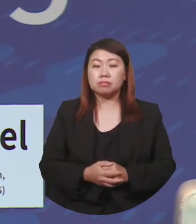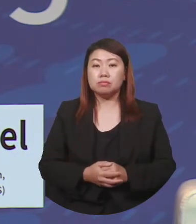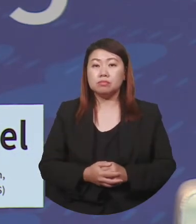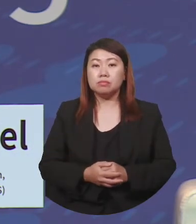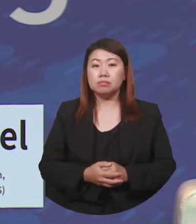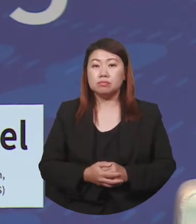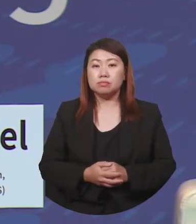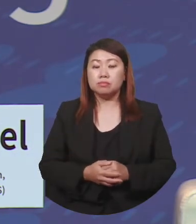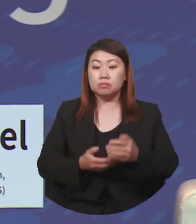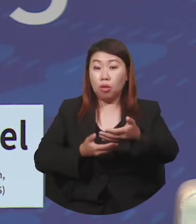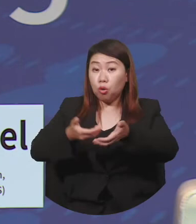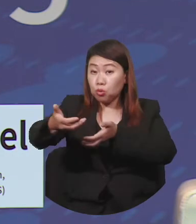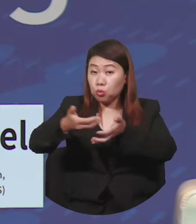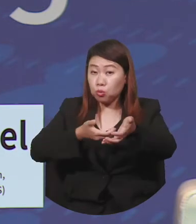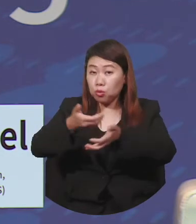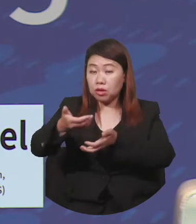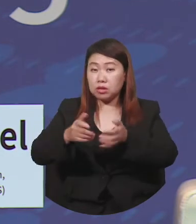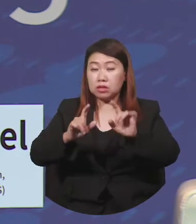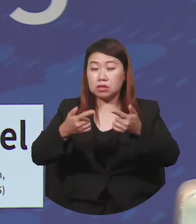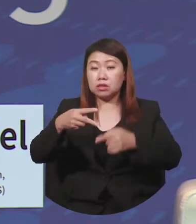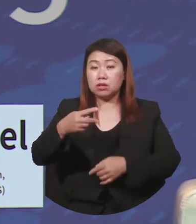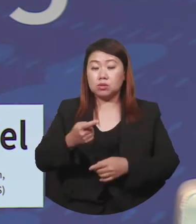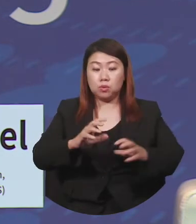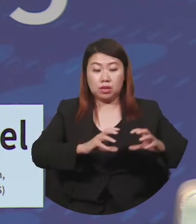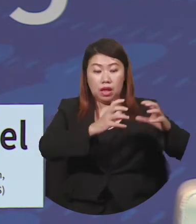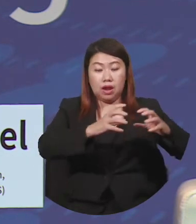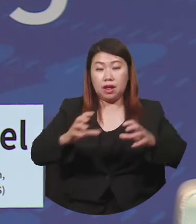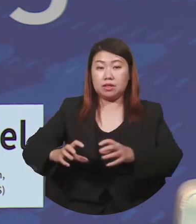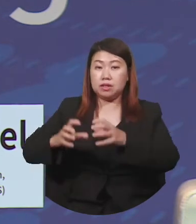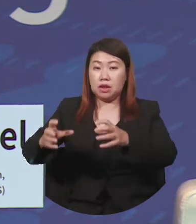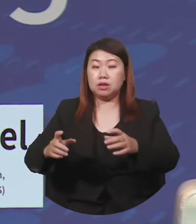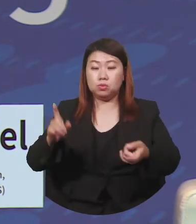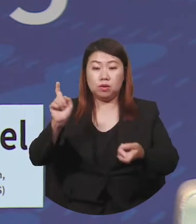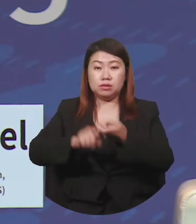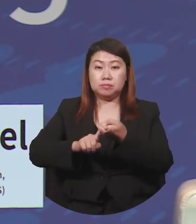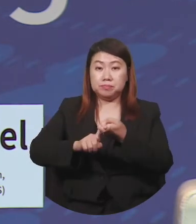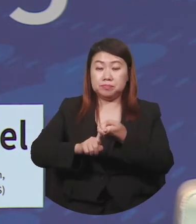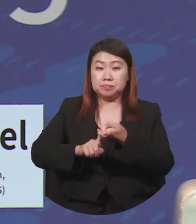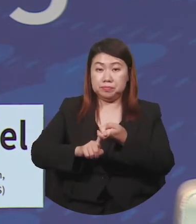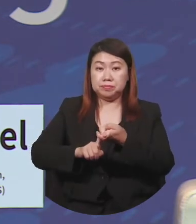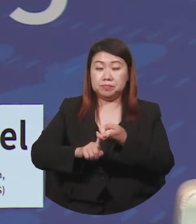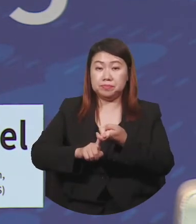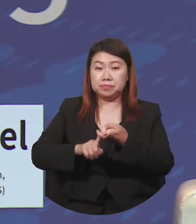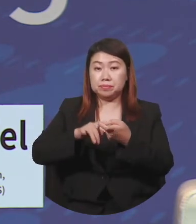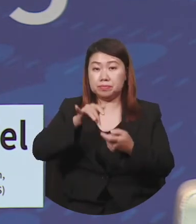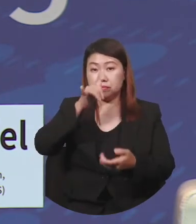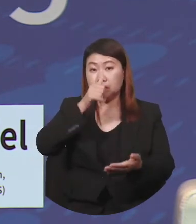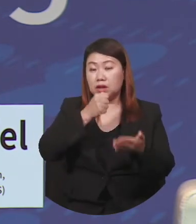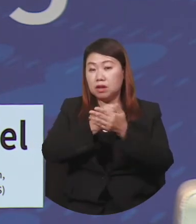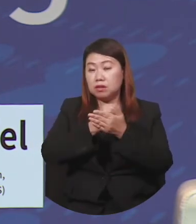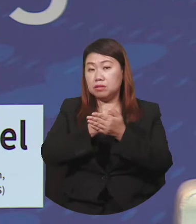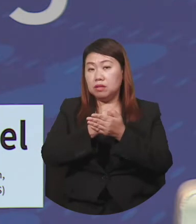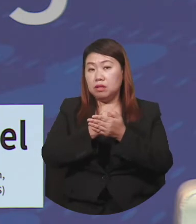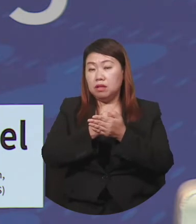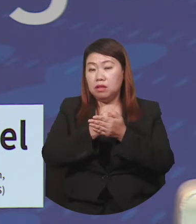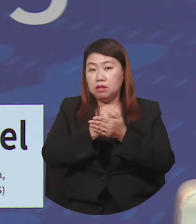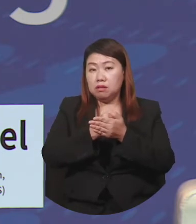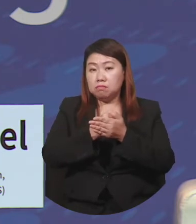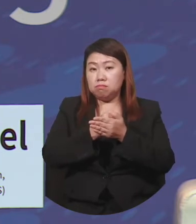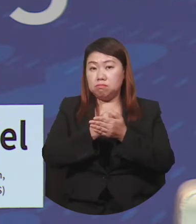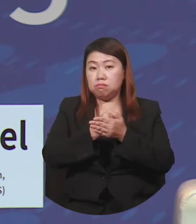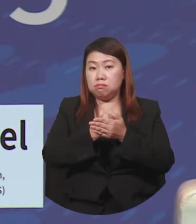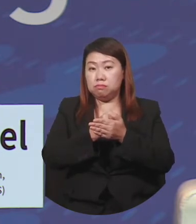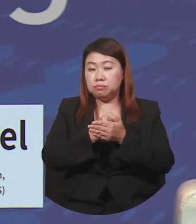I want to have this deal. So why not to make it a bit, this area where we can test the water, where we